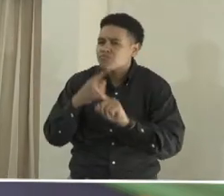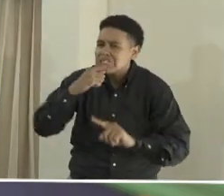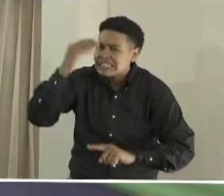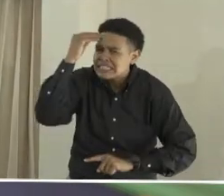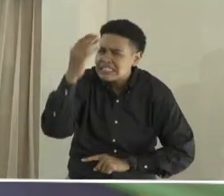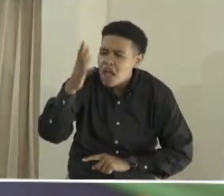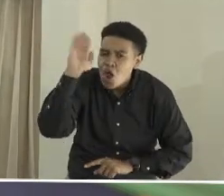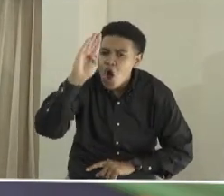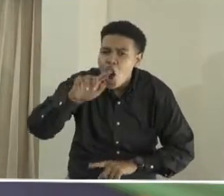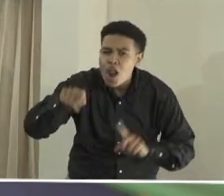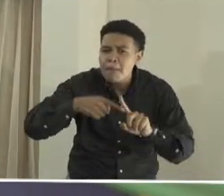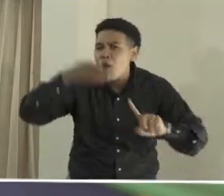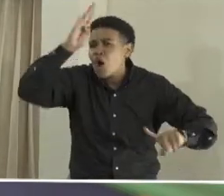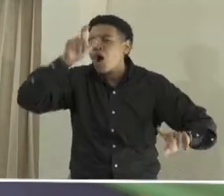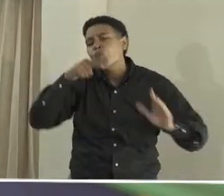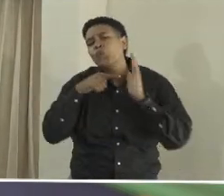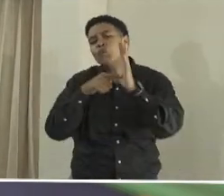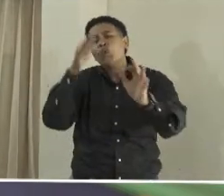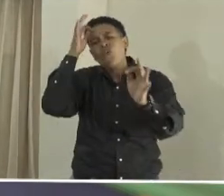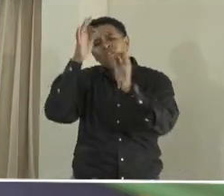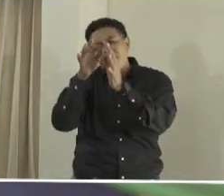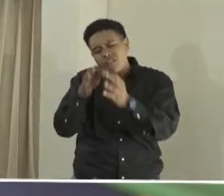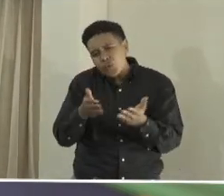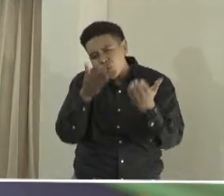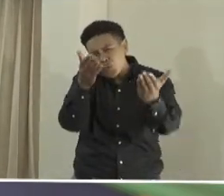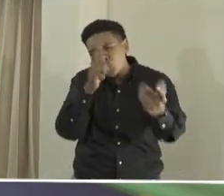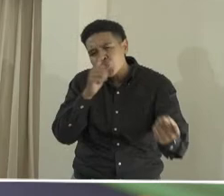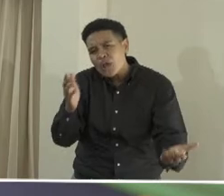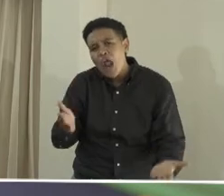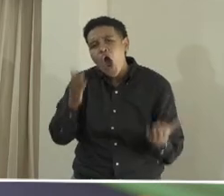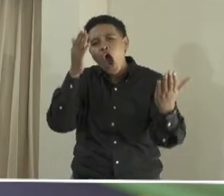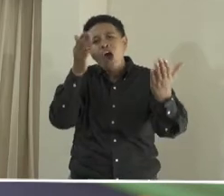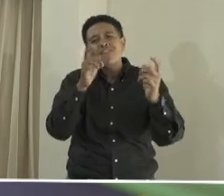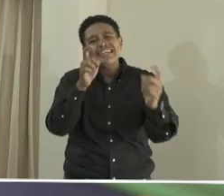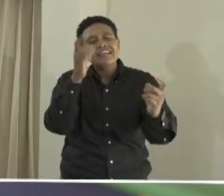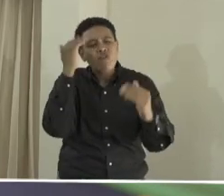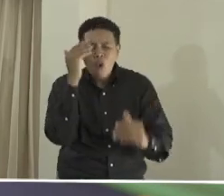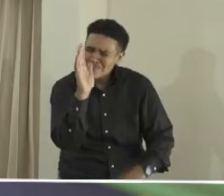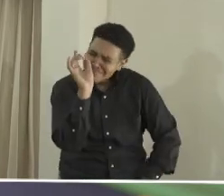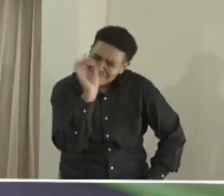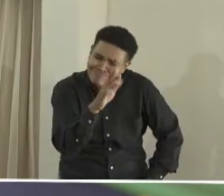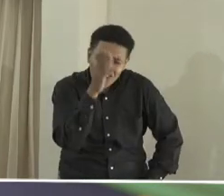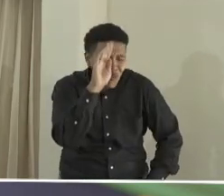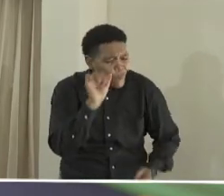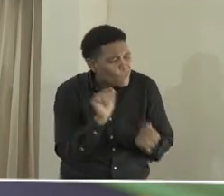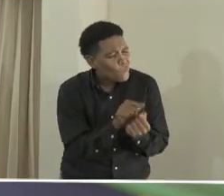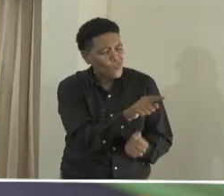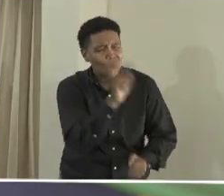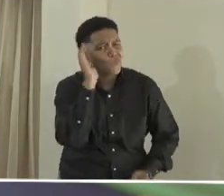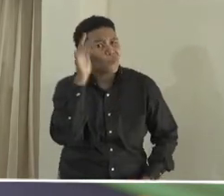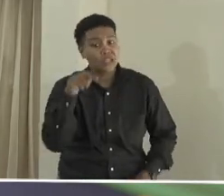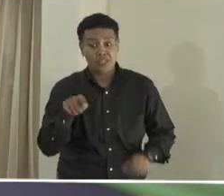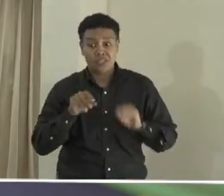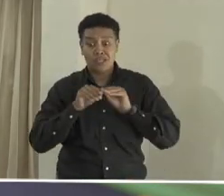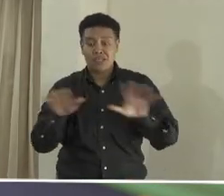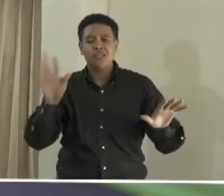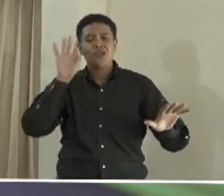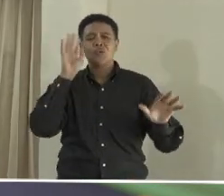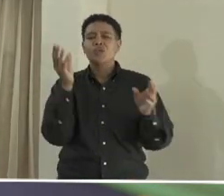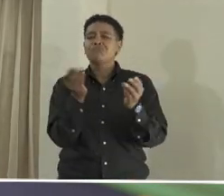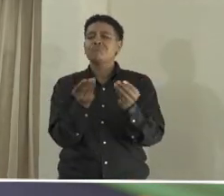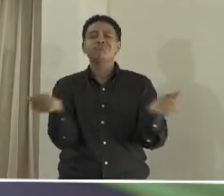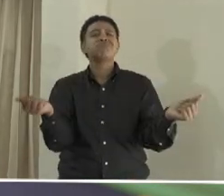who has shown his faithfulness to you. Offer them hope. This pandemic shall pass. If we